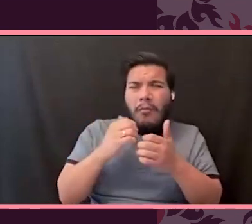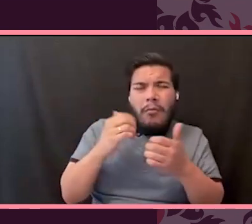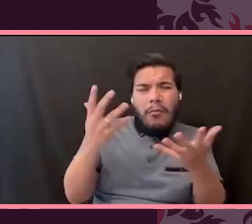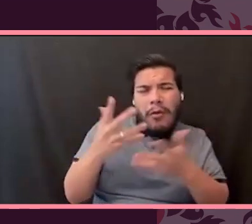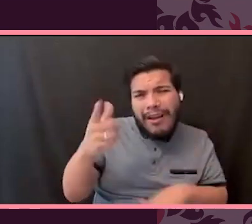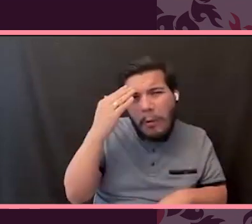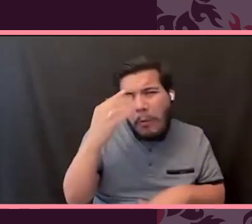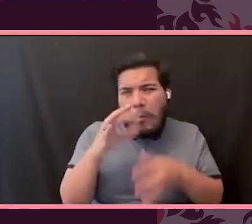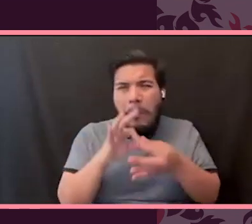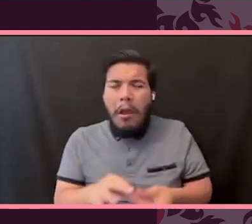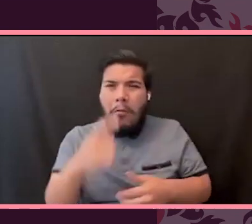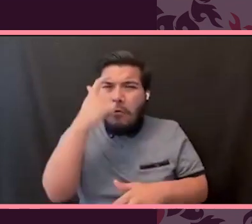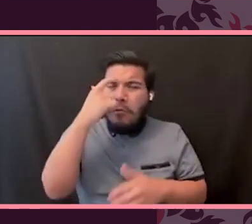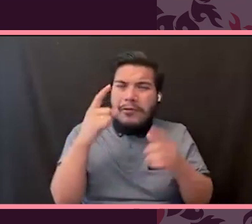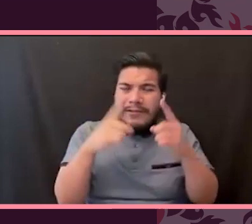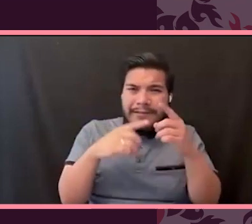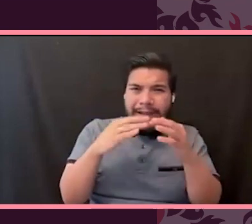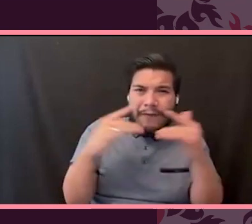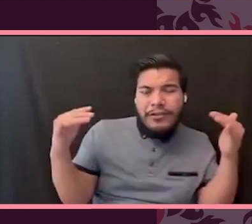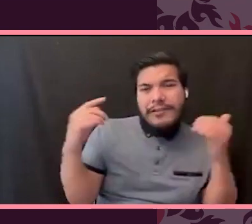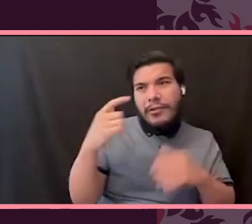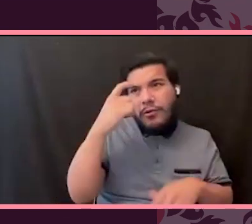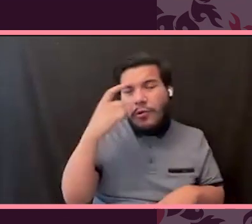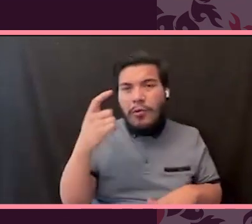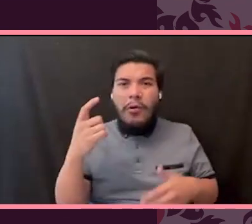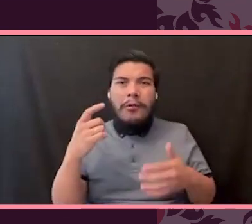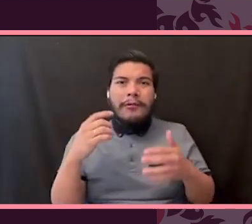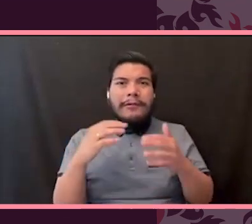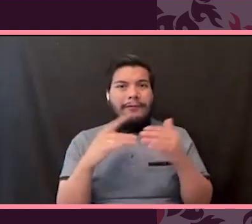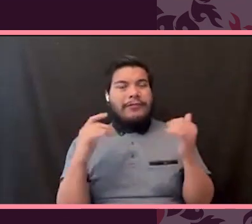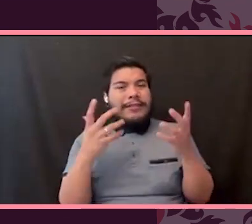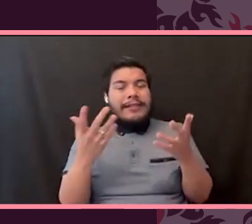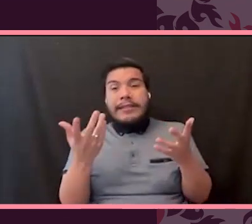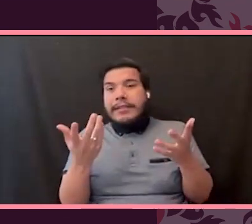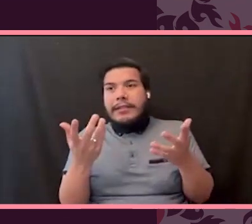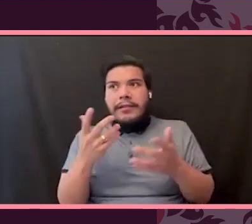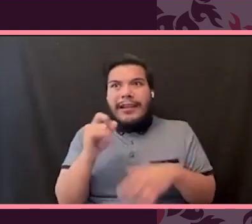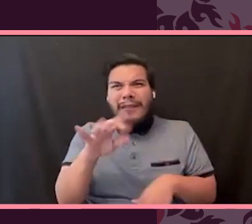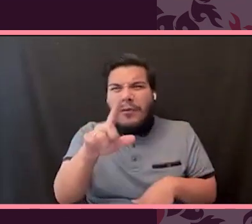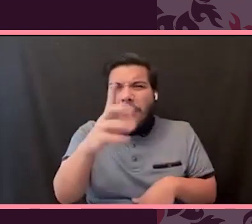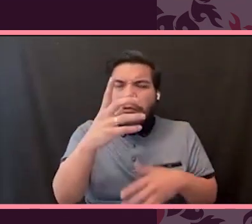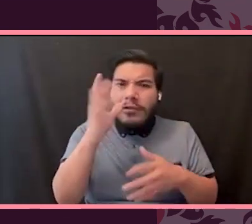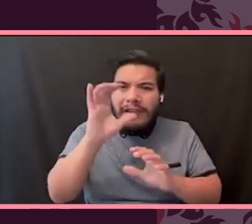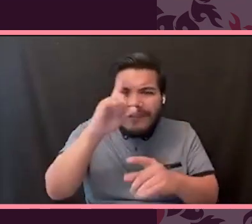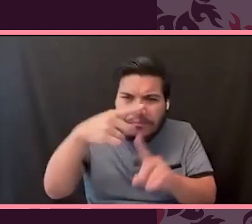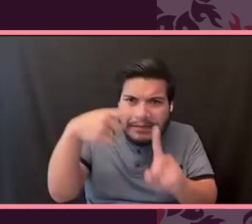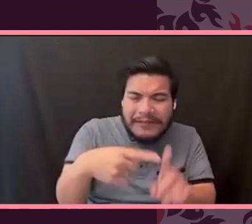know about neurodiversity? If you are specifically seeking out a specific diagnosis, what do they know about